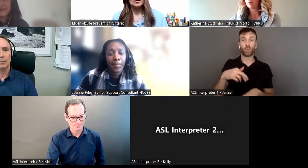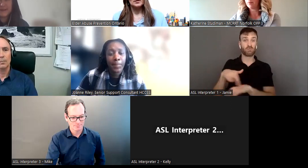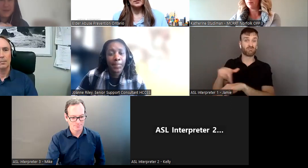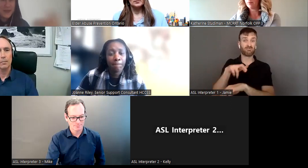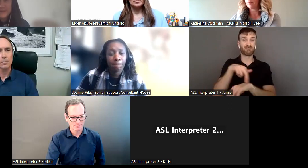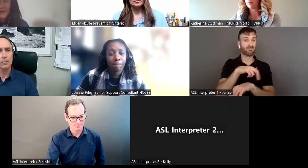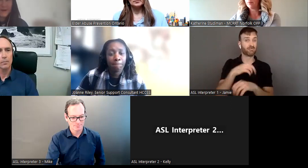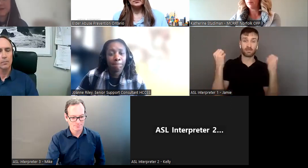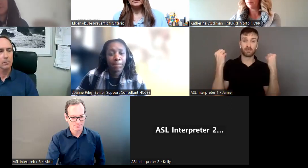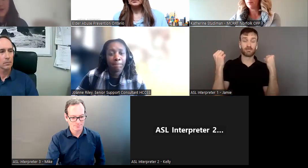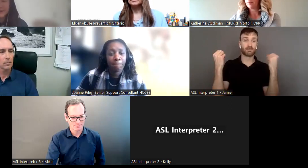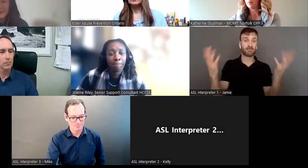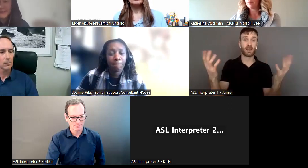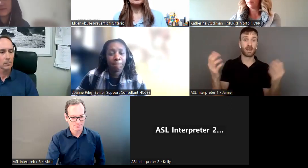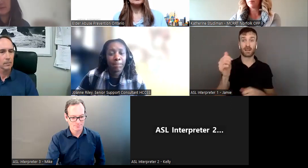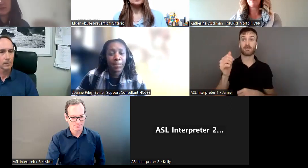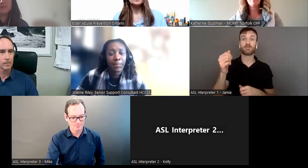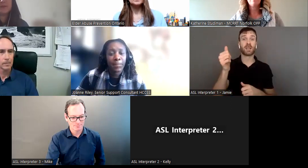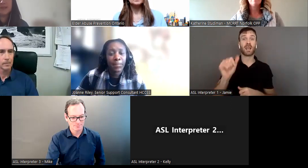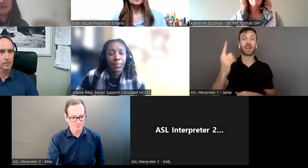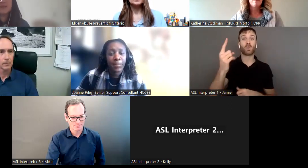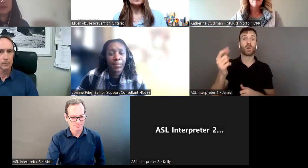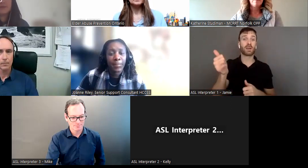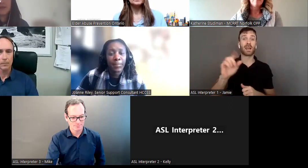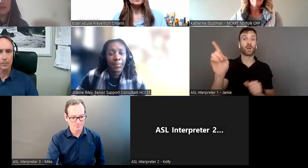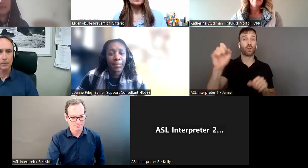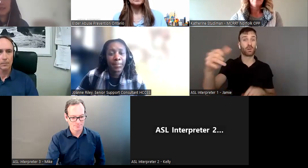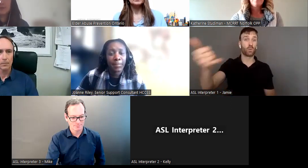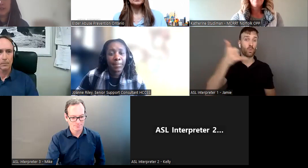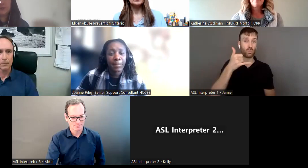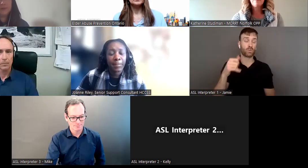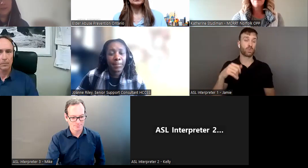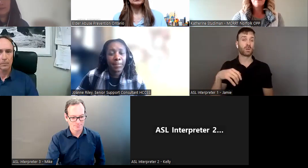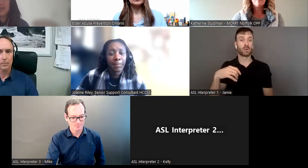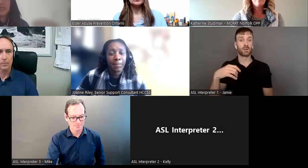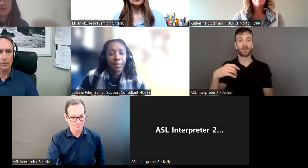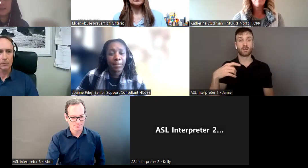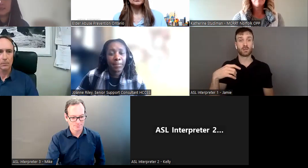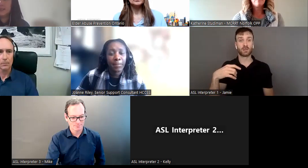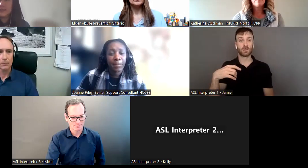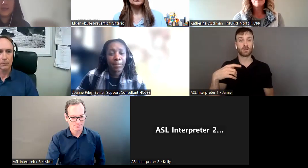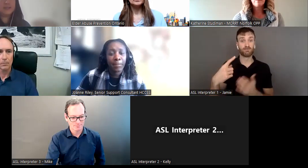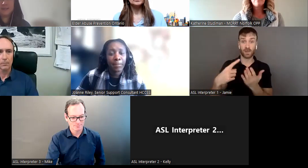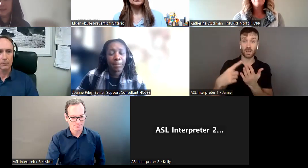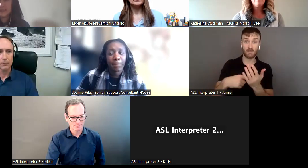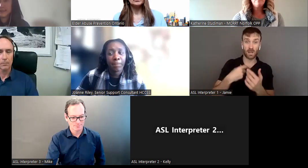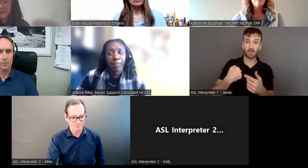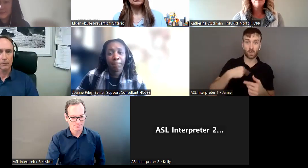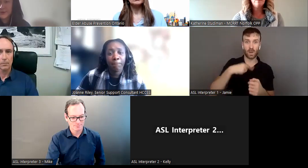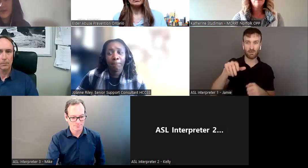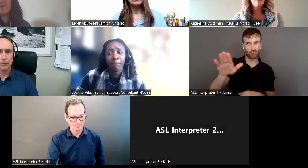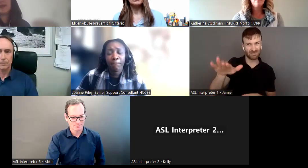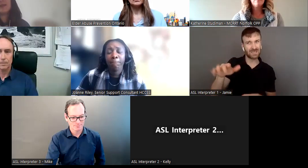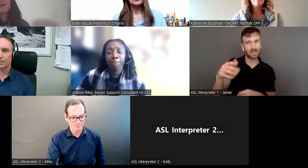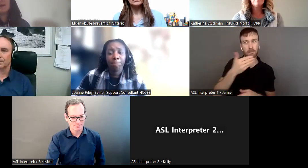right? Like it can be anywhere. We're not legal as well too, but we've had to tell people, you may need to contact legal aid and get some